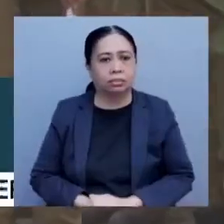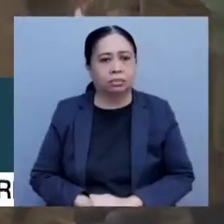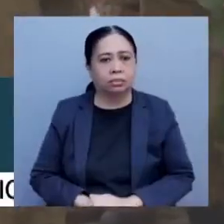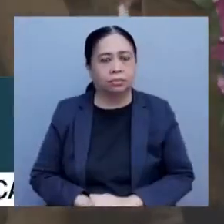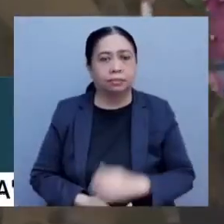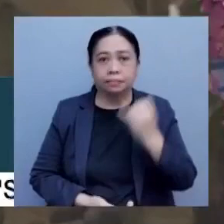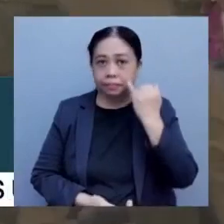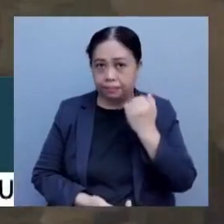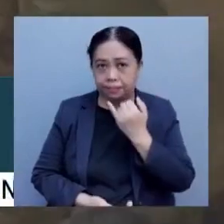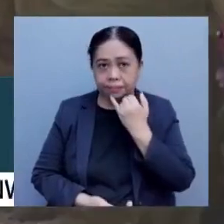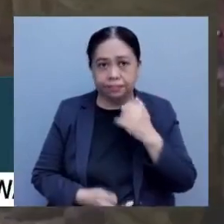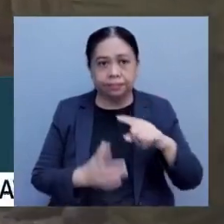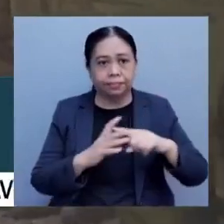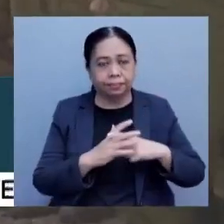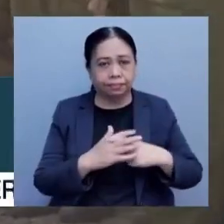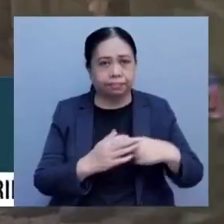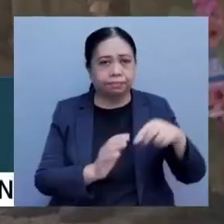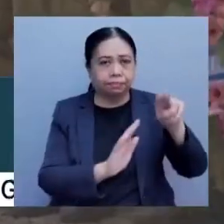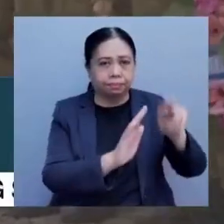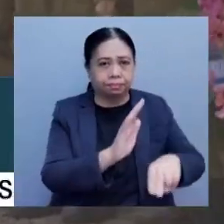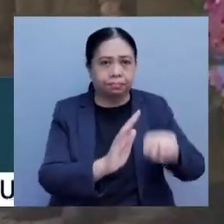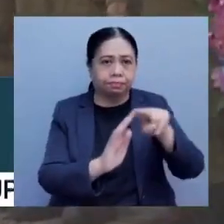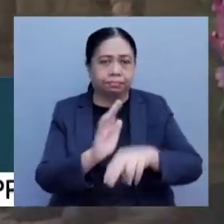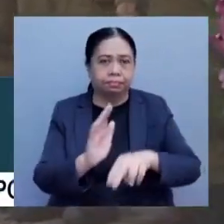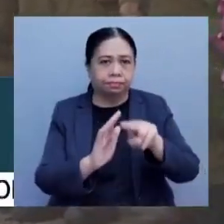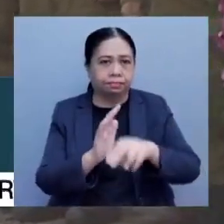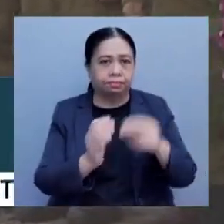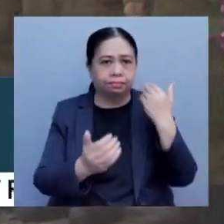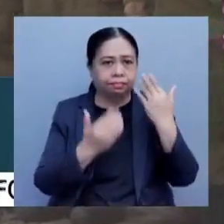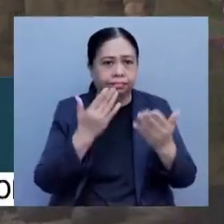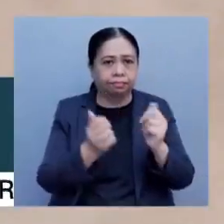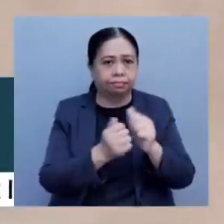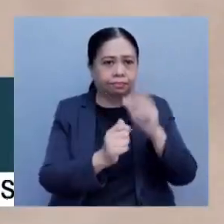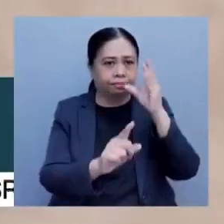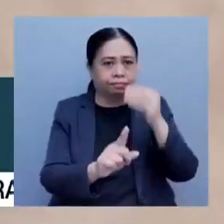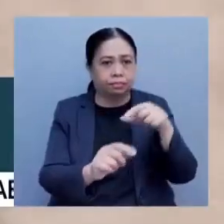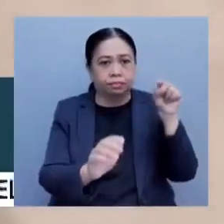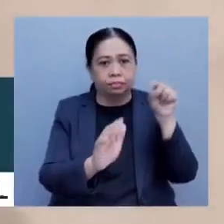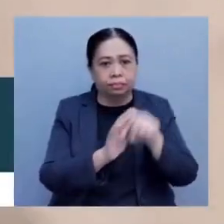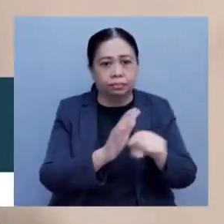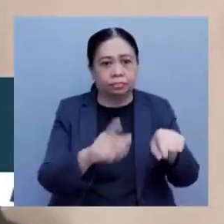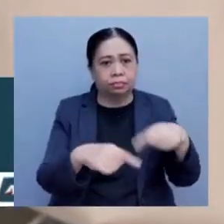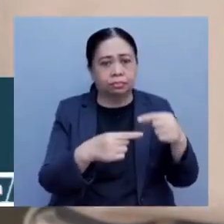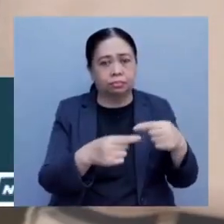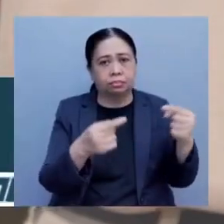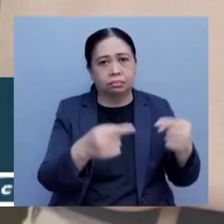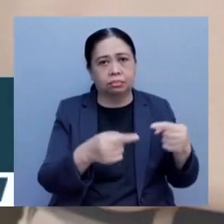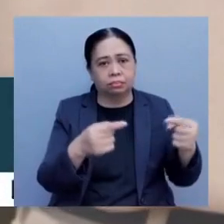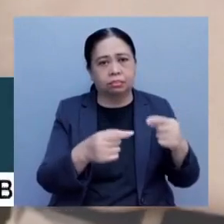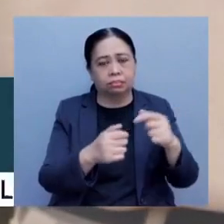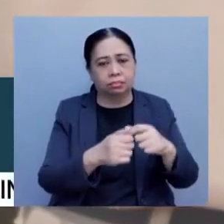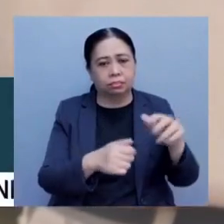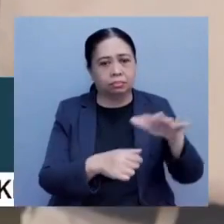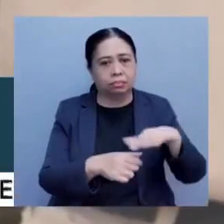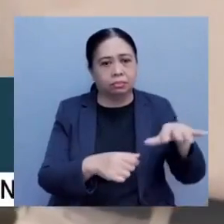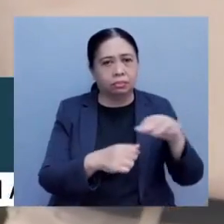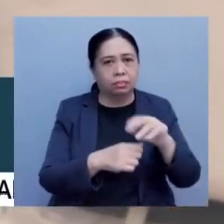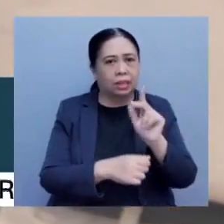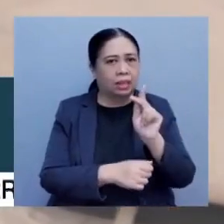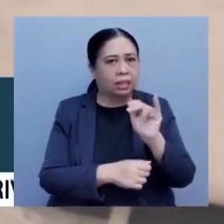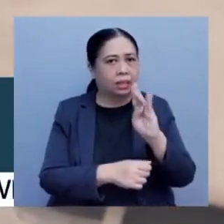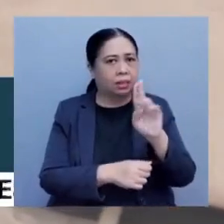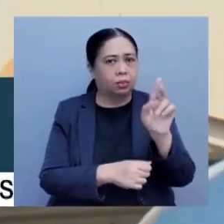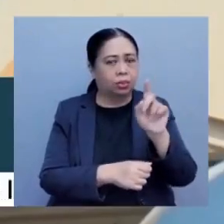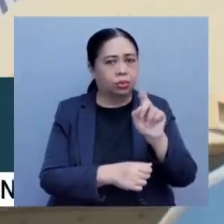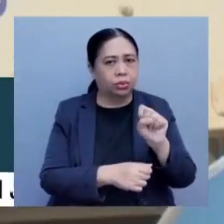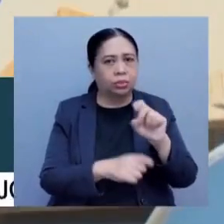Israelis have begun to bury the dead, including this man who was killed during the fighting at the Be'eri kibbutz in southern